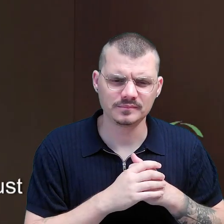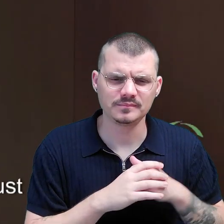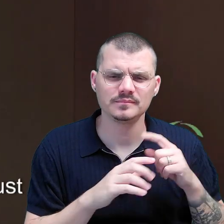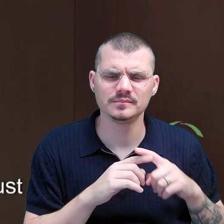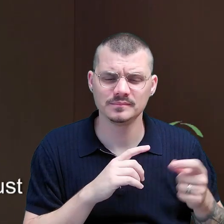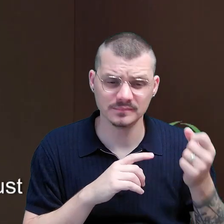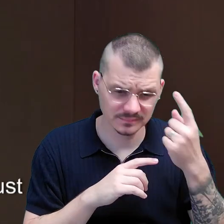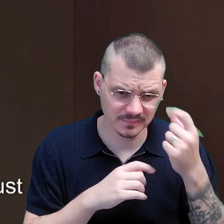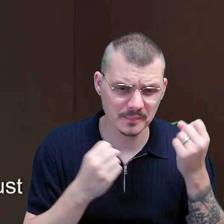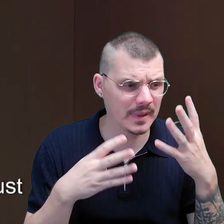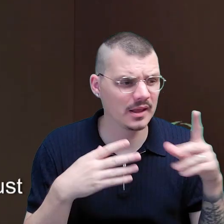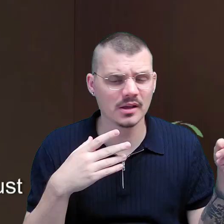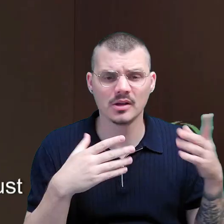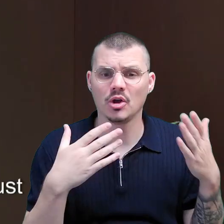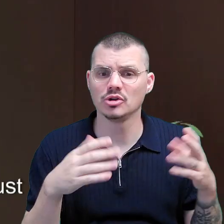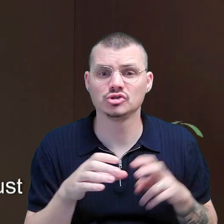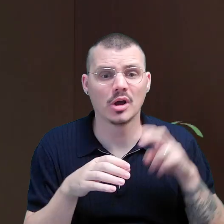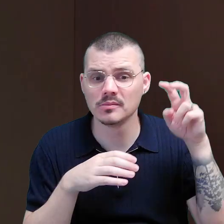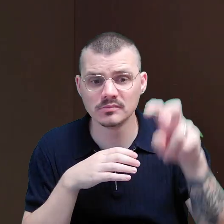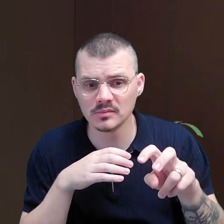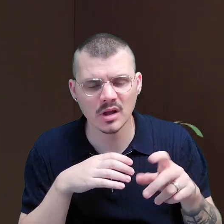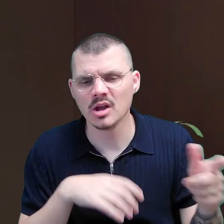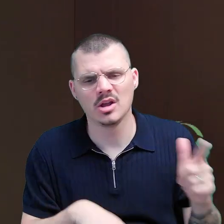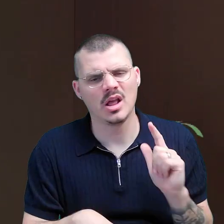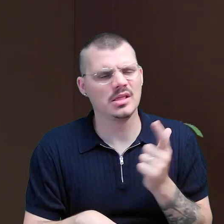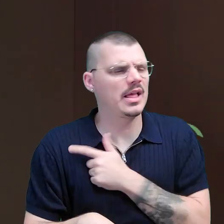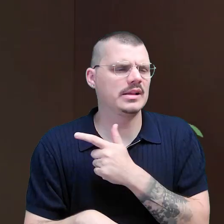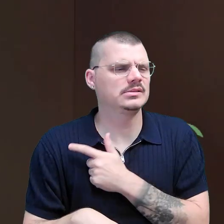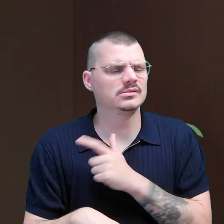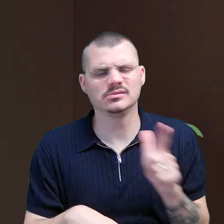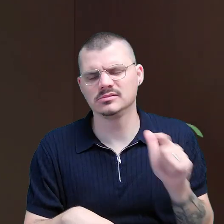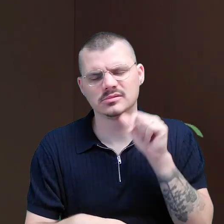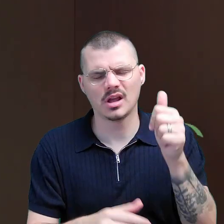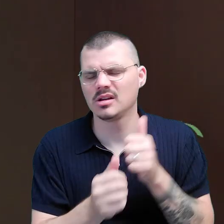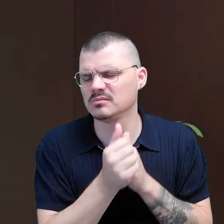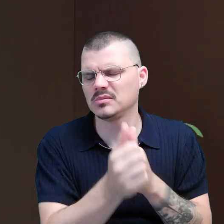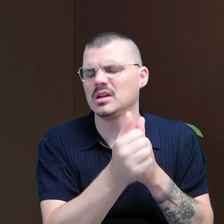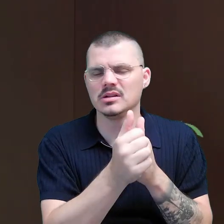Yet people immediately jump to she's just being lazy and non-compliant.